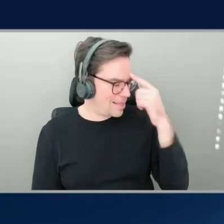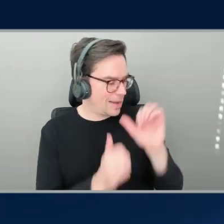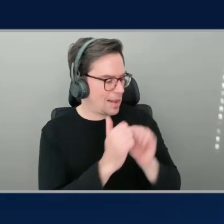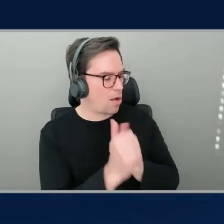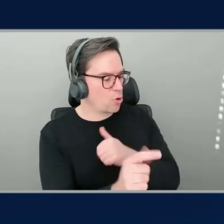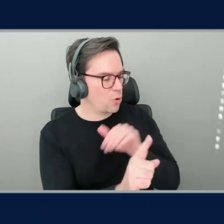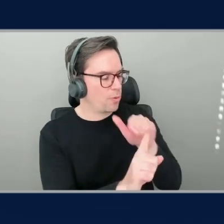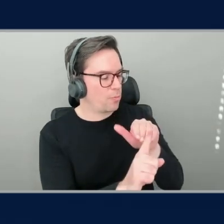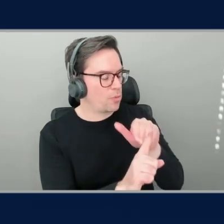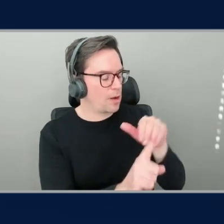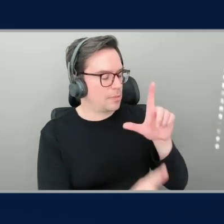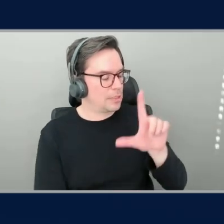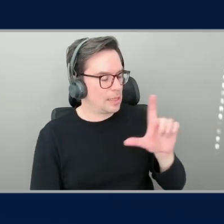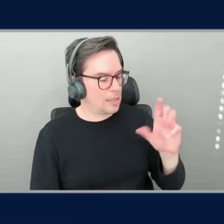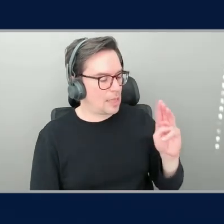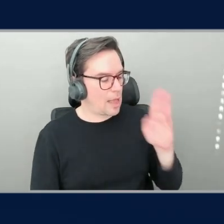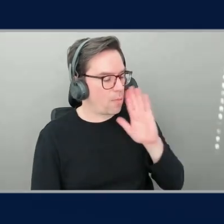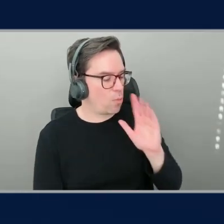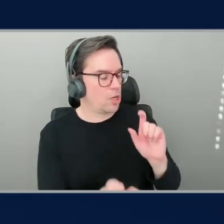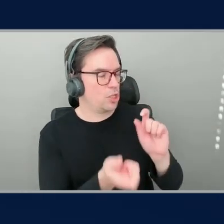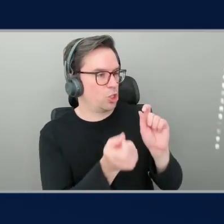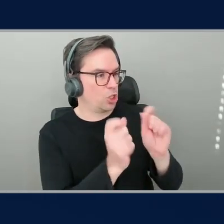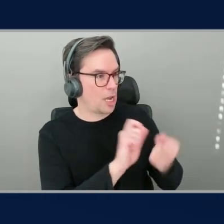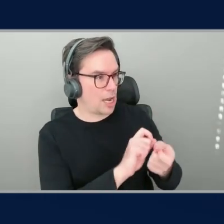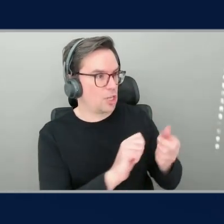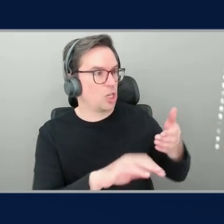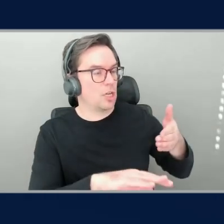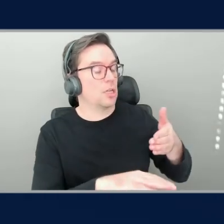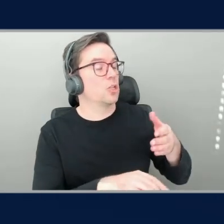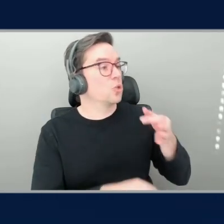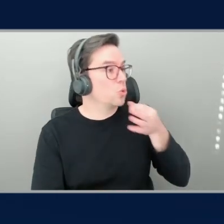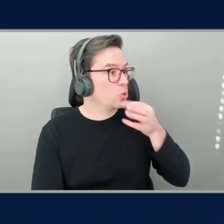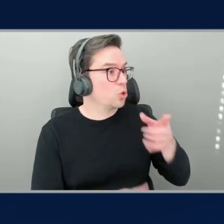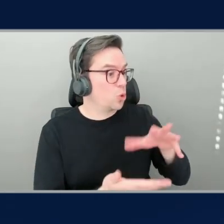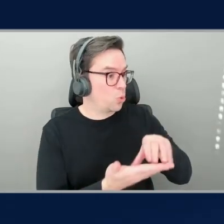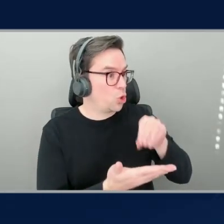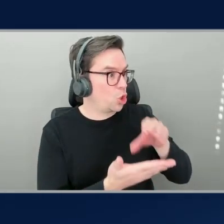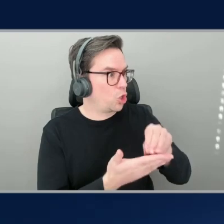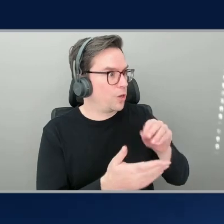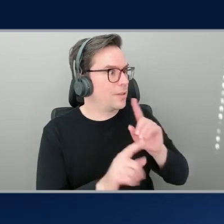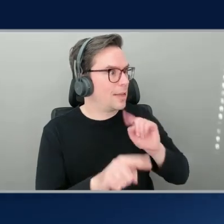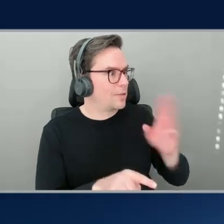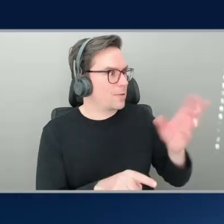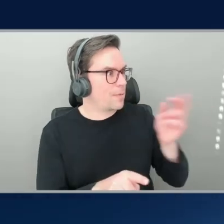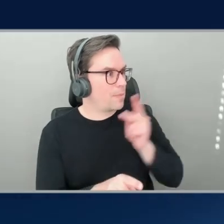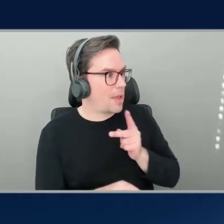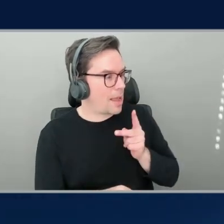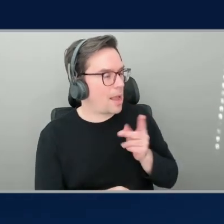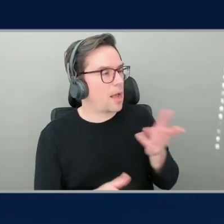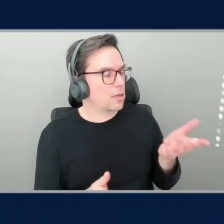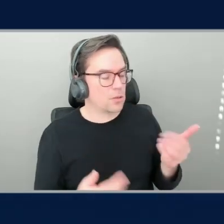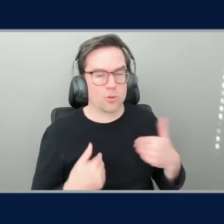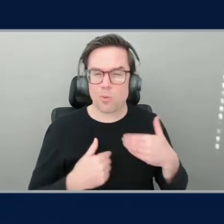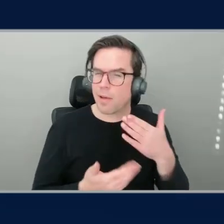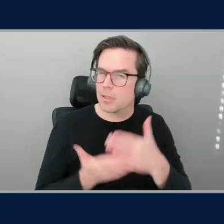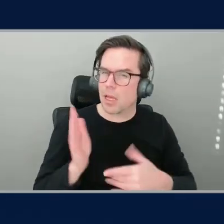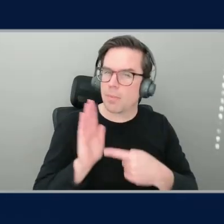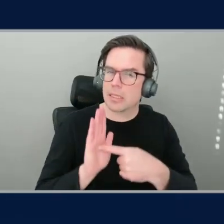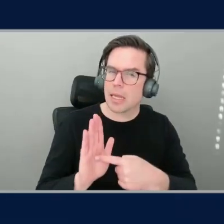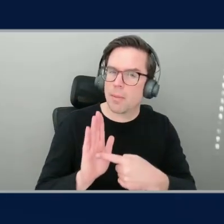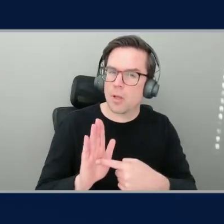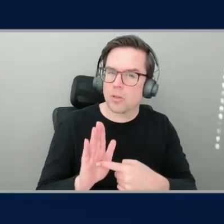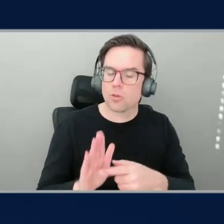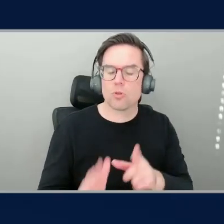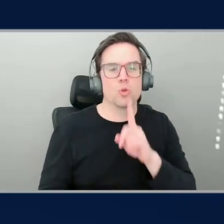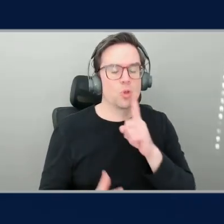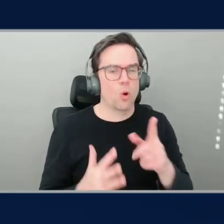it exactly. changes, like as you learn how the answers are coming back. Yeah. Do you have some examples of that? I'd like to see. Yes. So let's spin this one up, right? Okay, so I'm going to